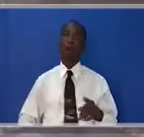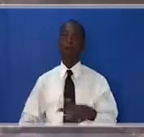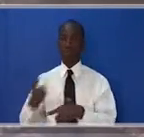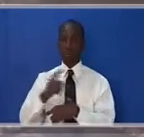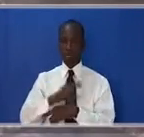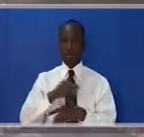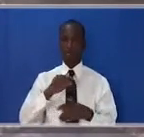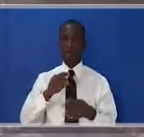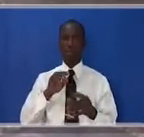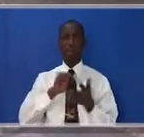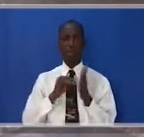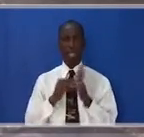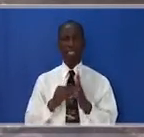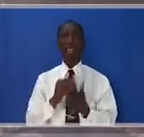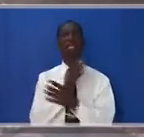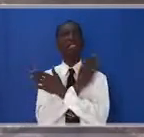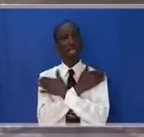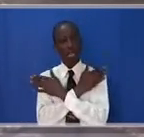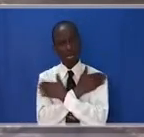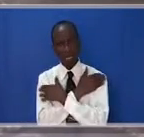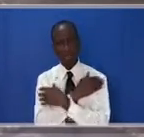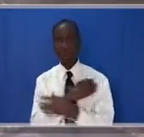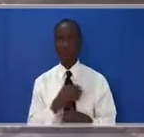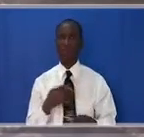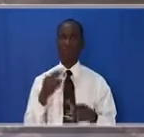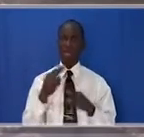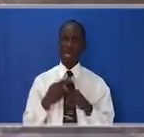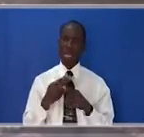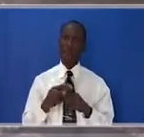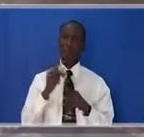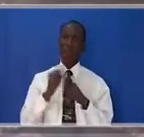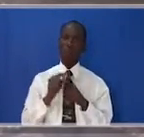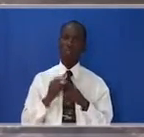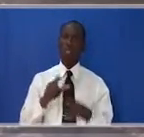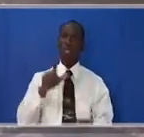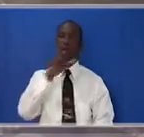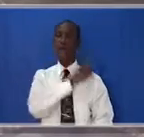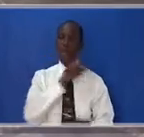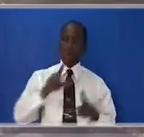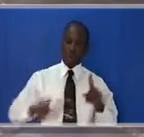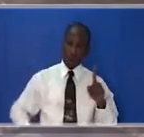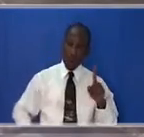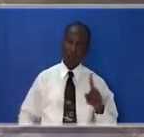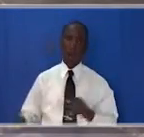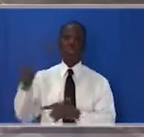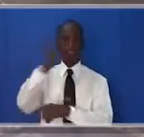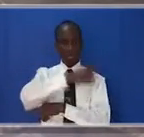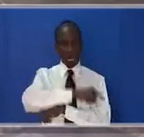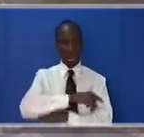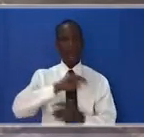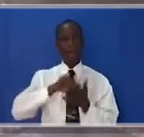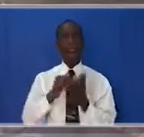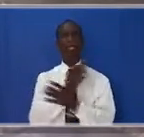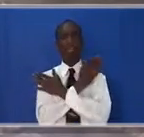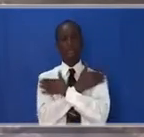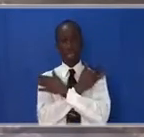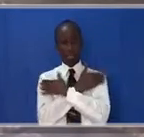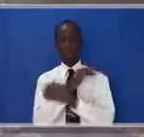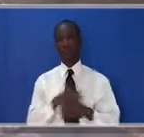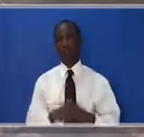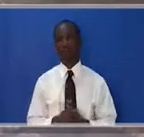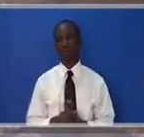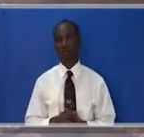New Testament times the Lord is in reference to Christ Ebra Thomas hu Jesus awu asore